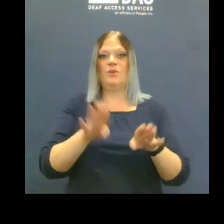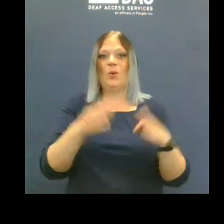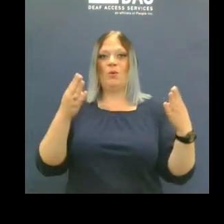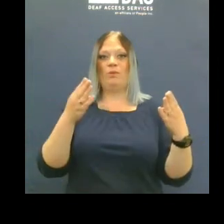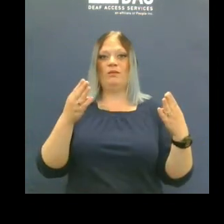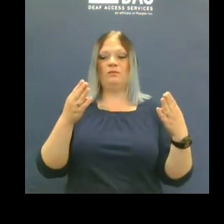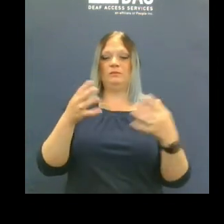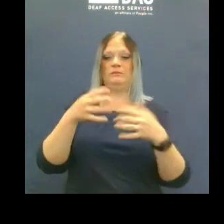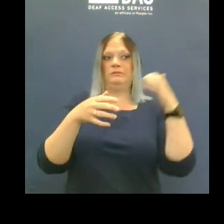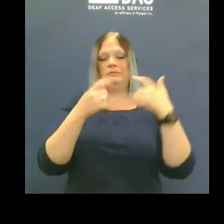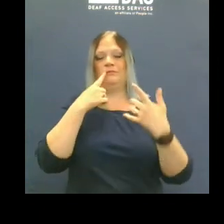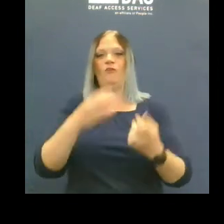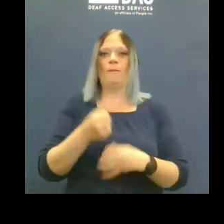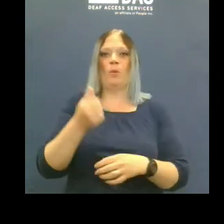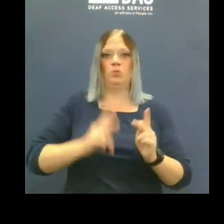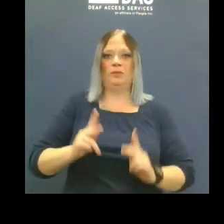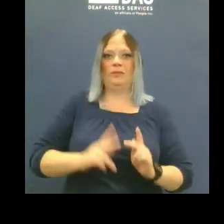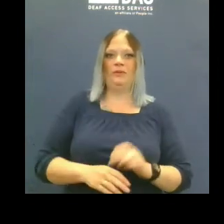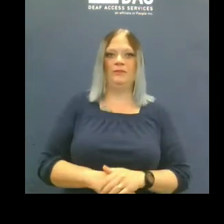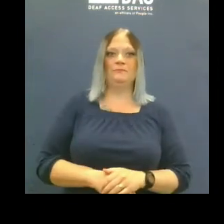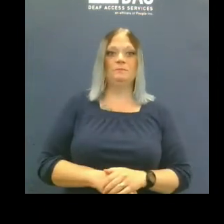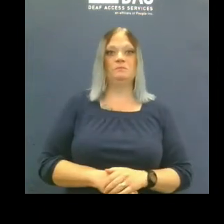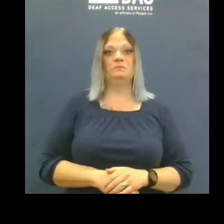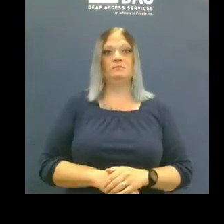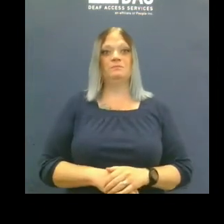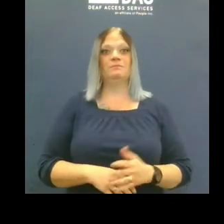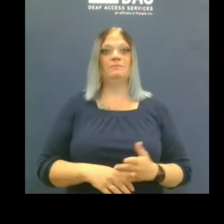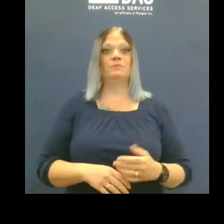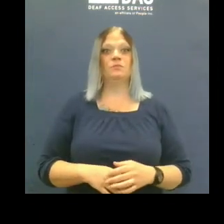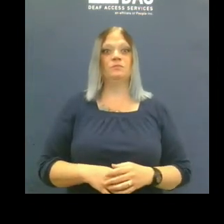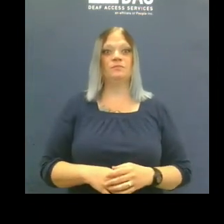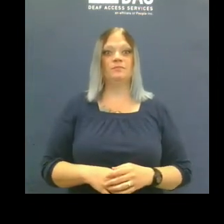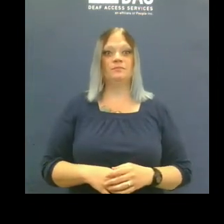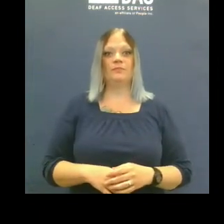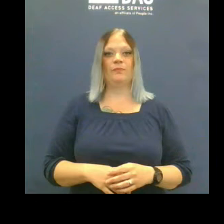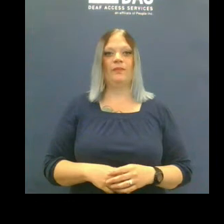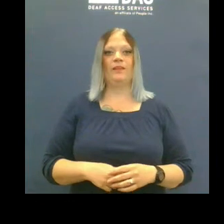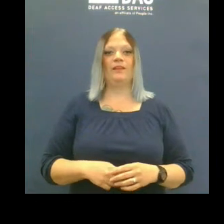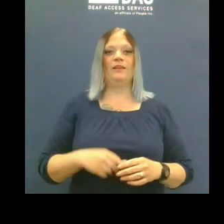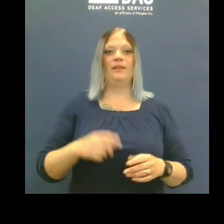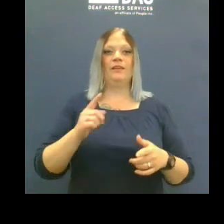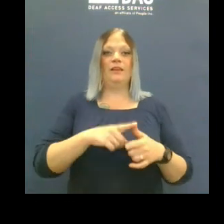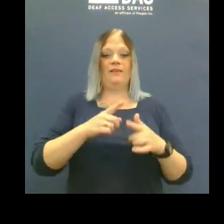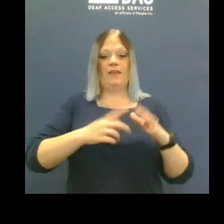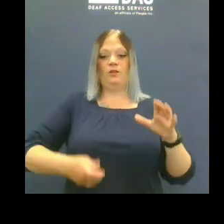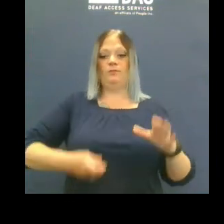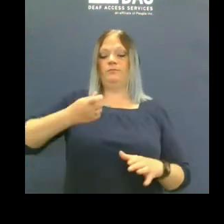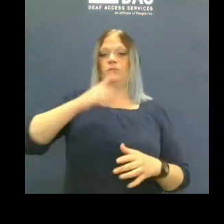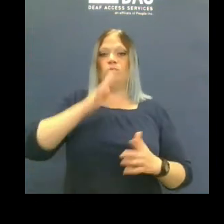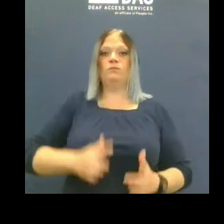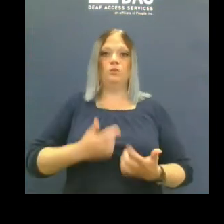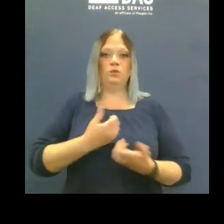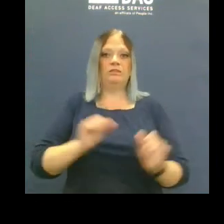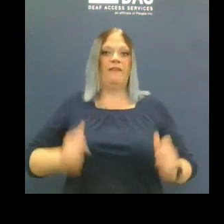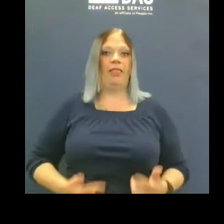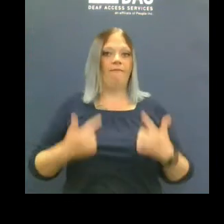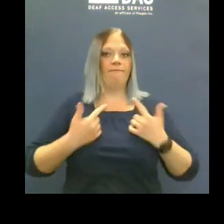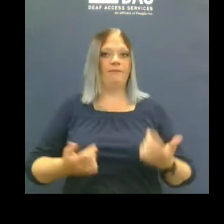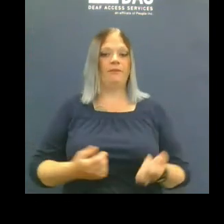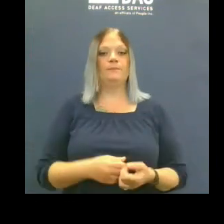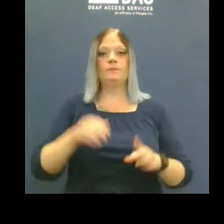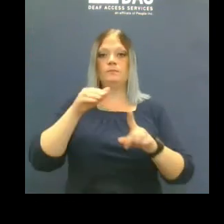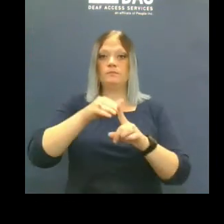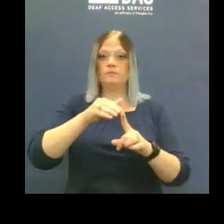people. And get the dose of Narcan out, and it will be a lifesaver. Also, we want to remind